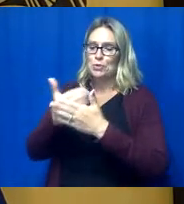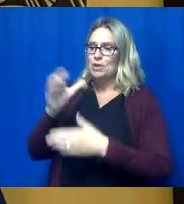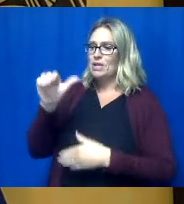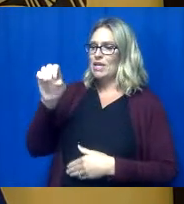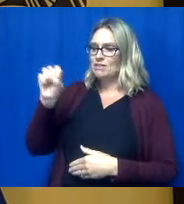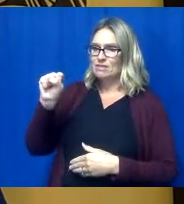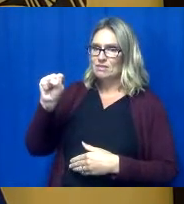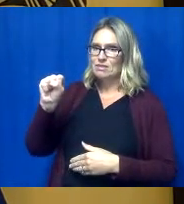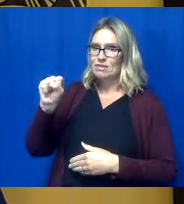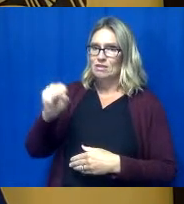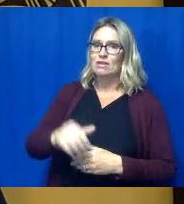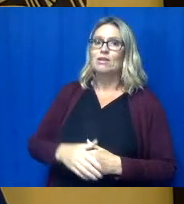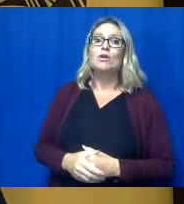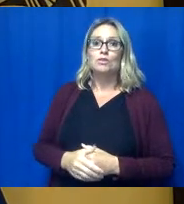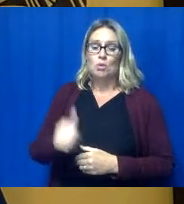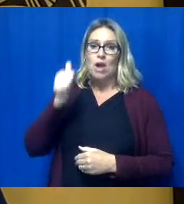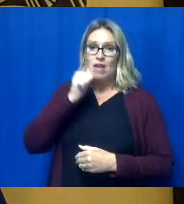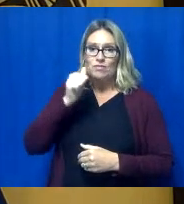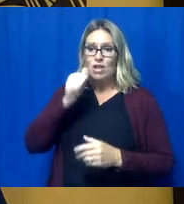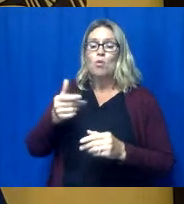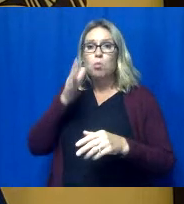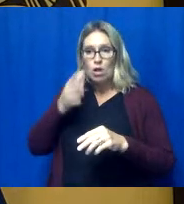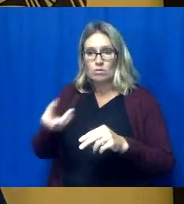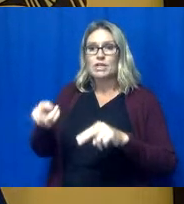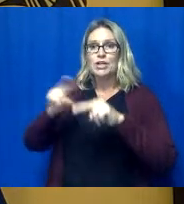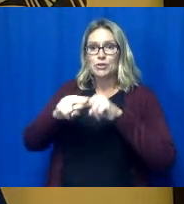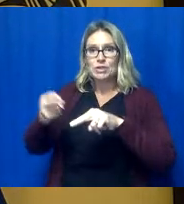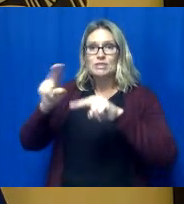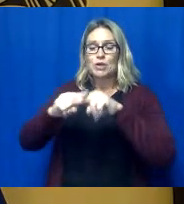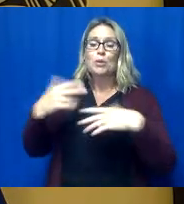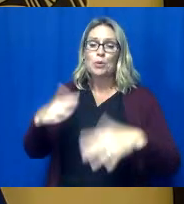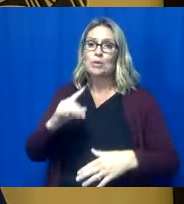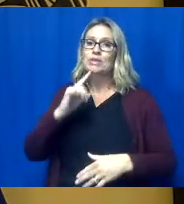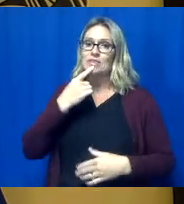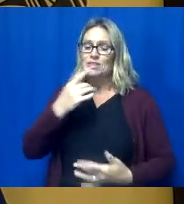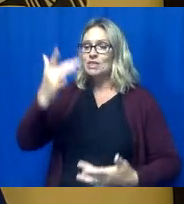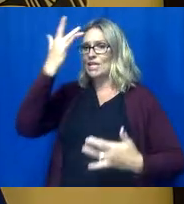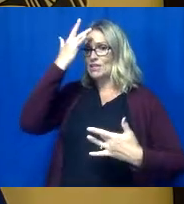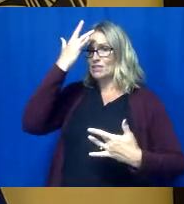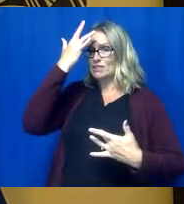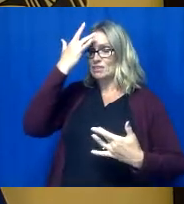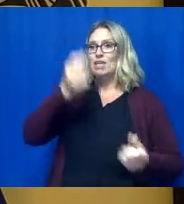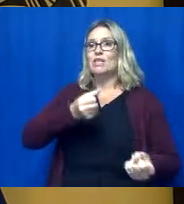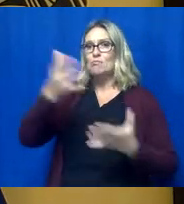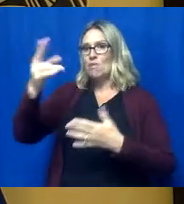increase in severe illness and hospitalization.